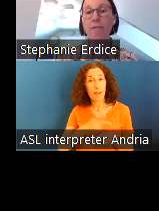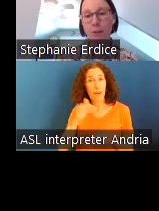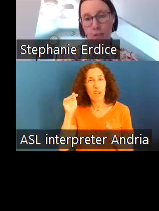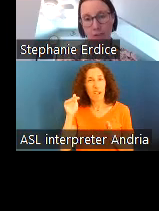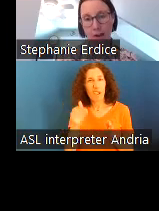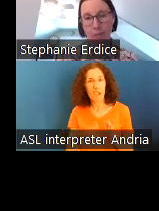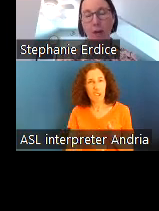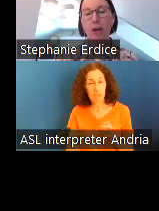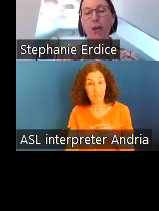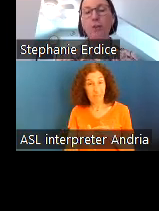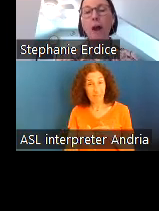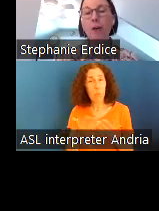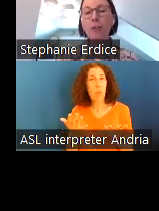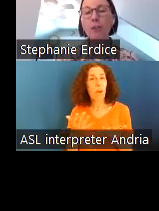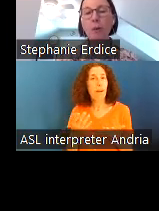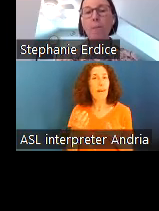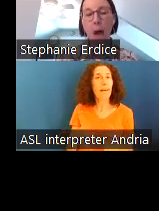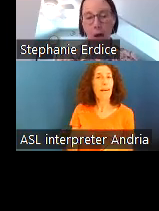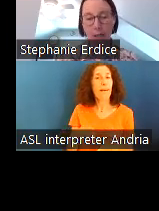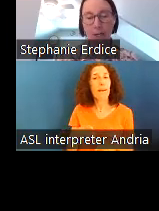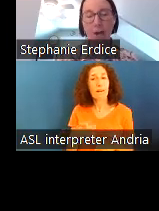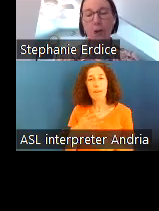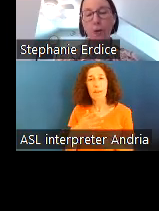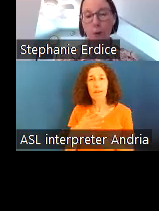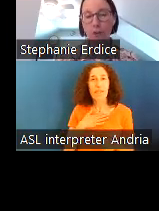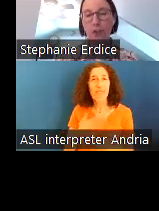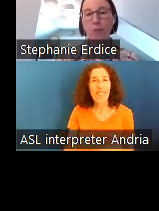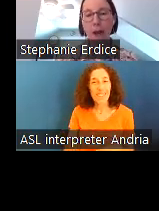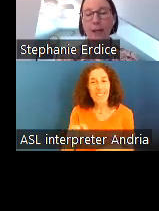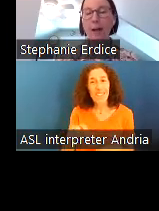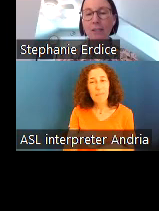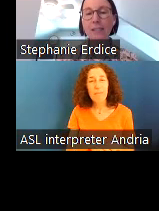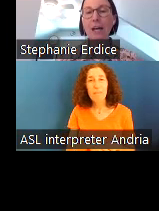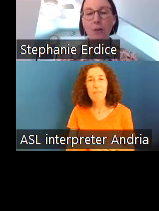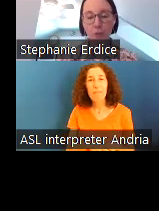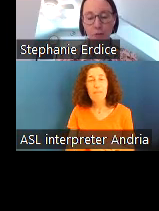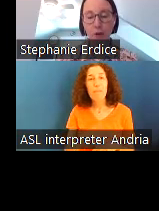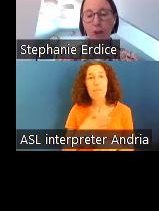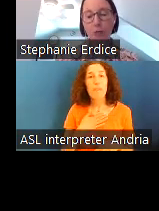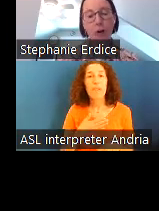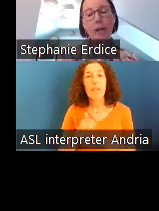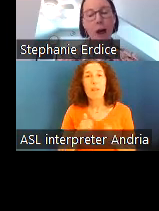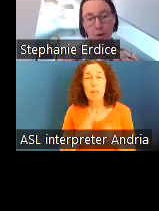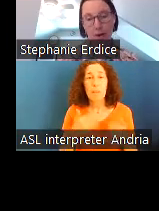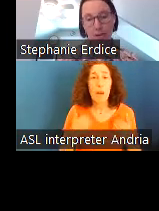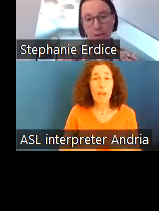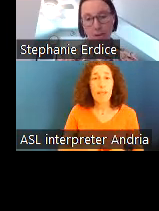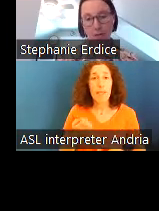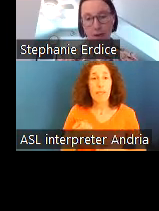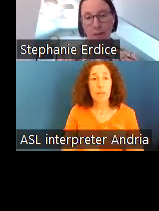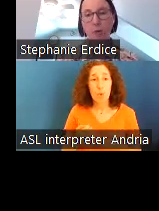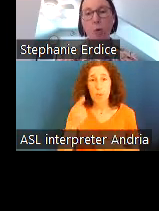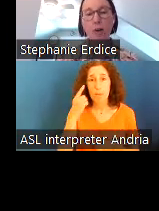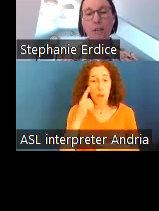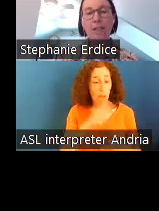little confession time. So how does your body, your emotions, your mind, how does it tell you you are not practicing